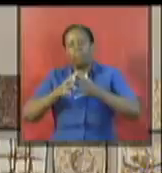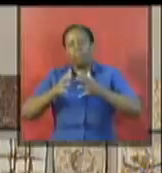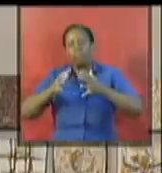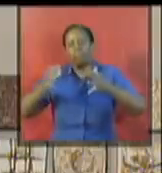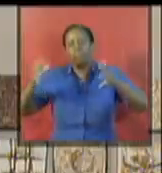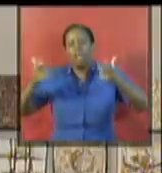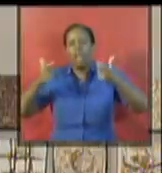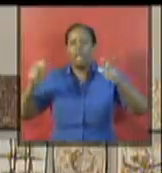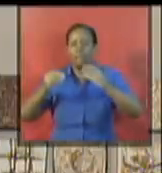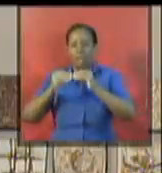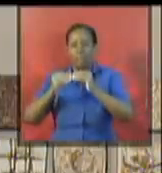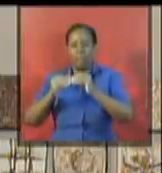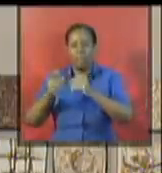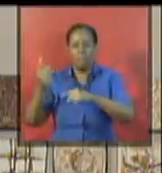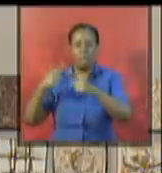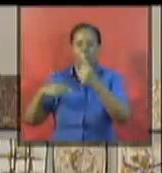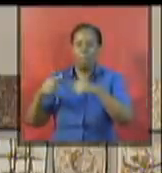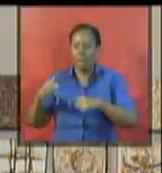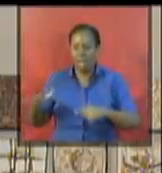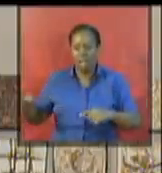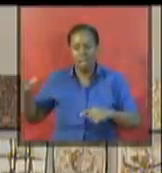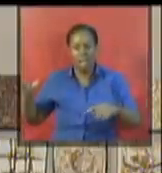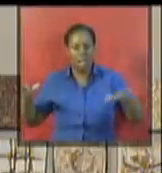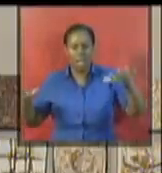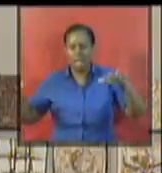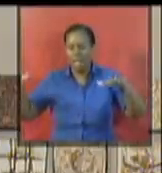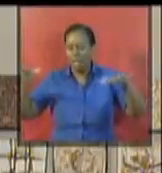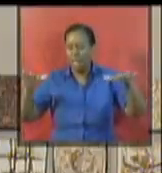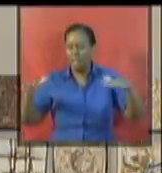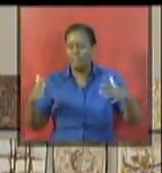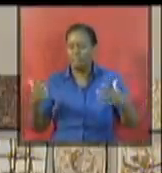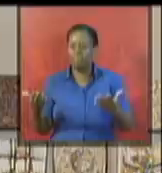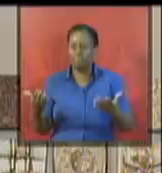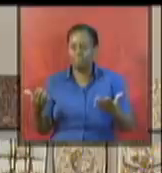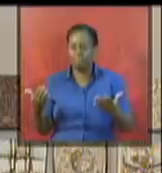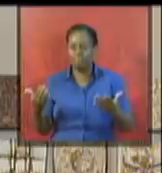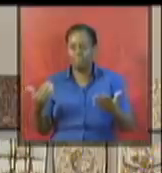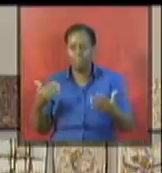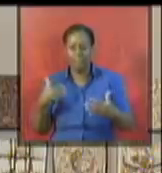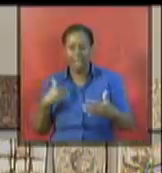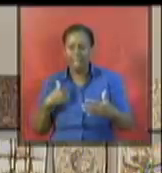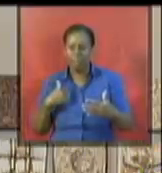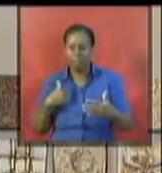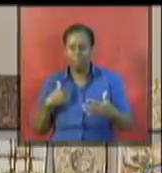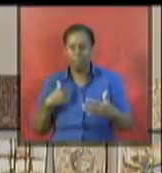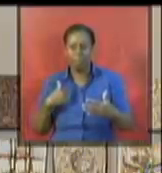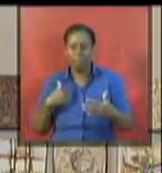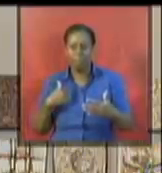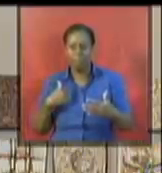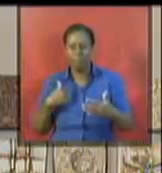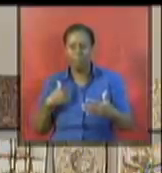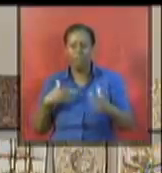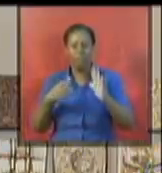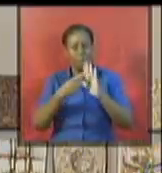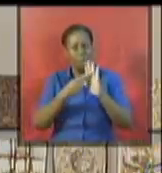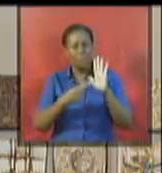The facilities have room, and the process of bringing a positive patient in